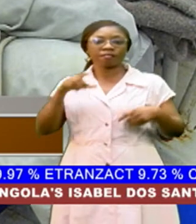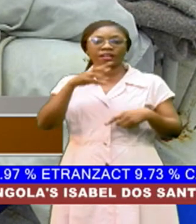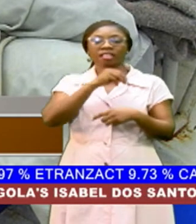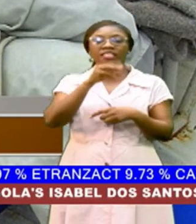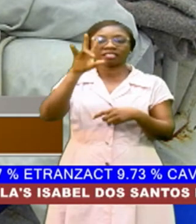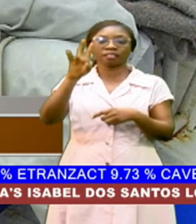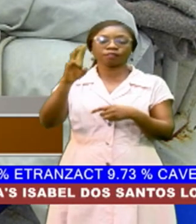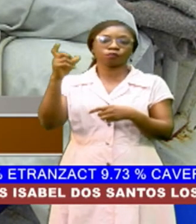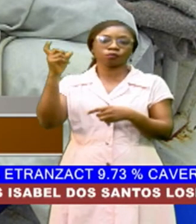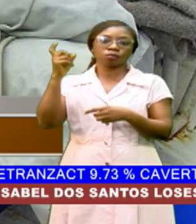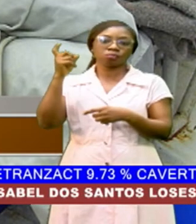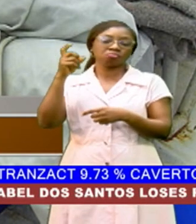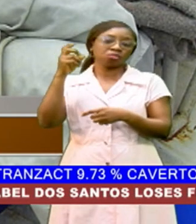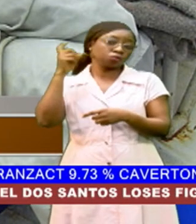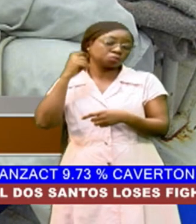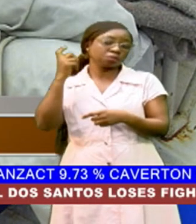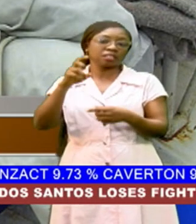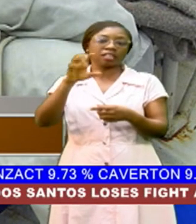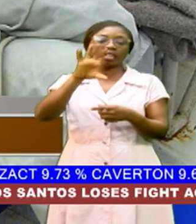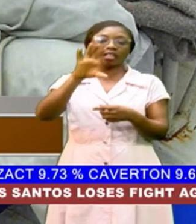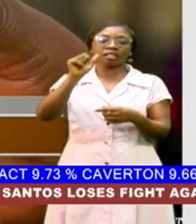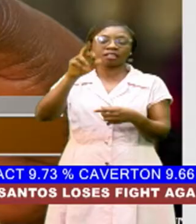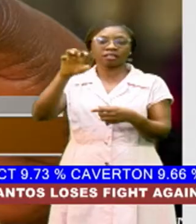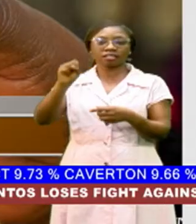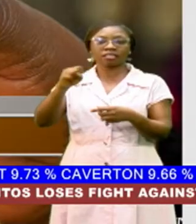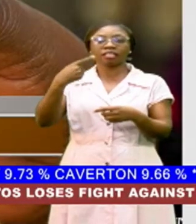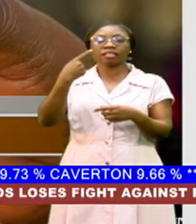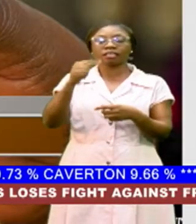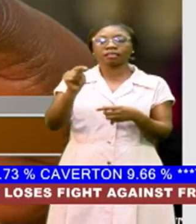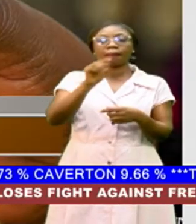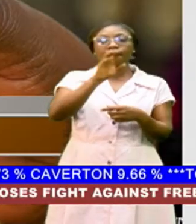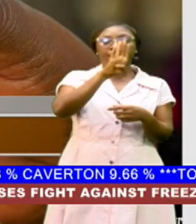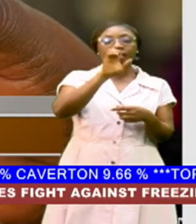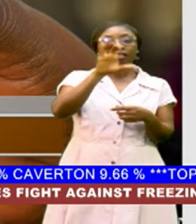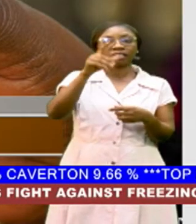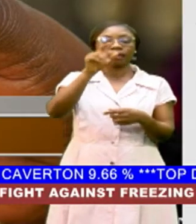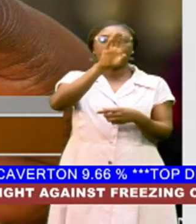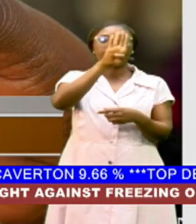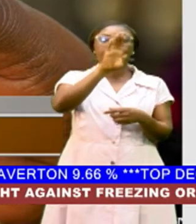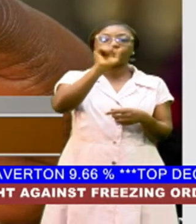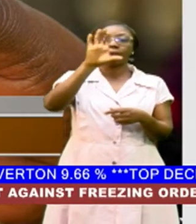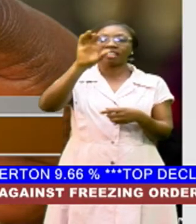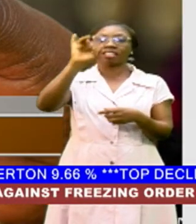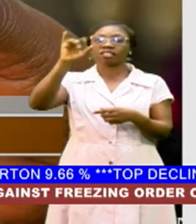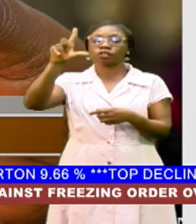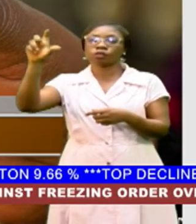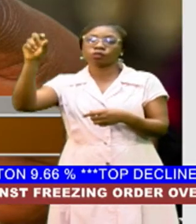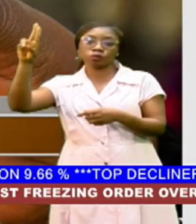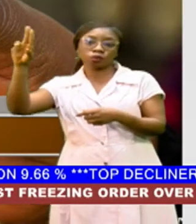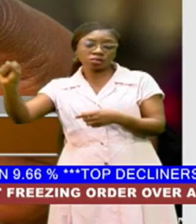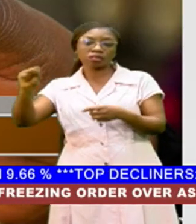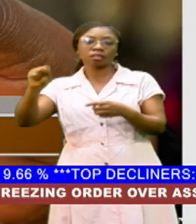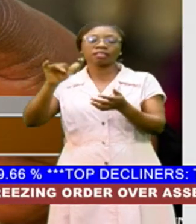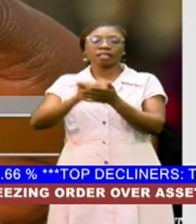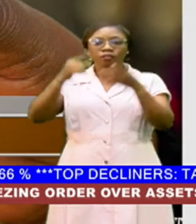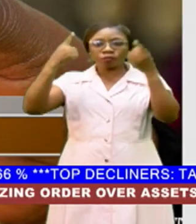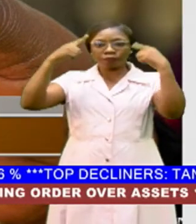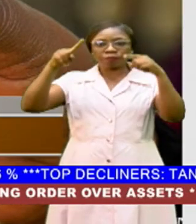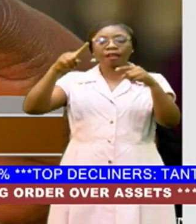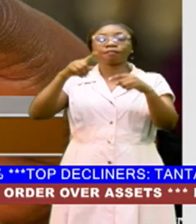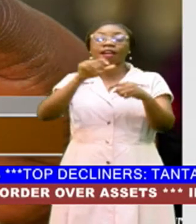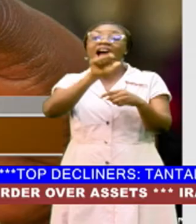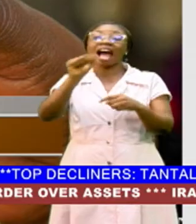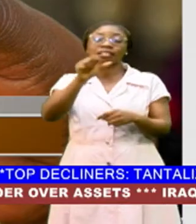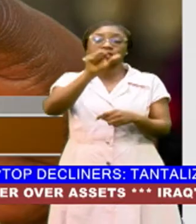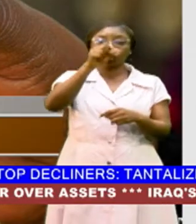country. The bacterium Bacillus anthracis, which survives for decades in the form of spores in